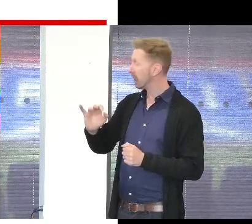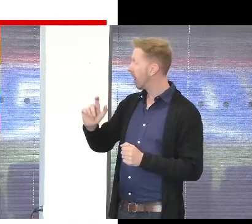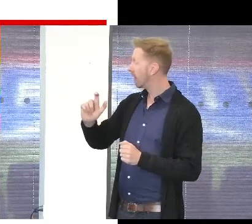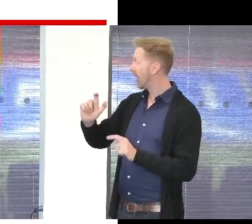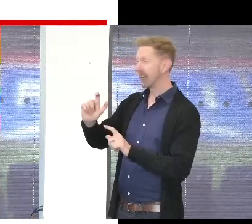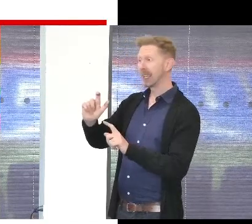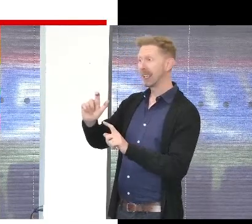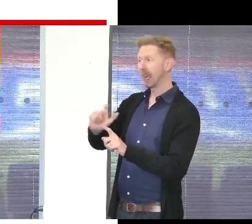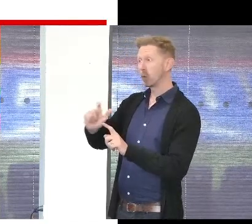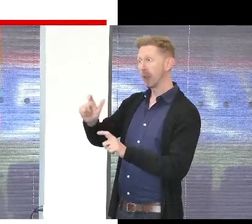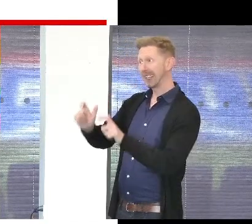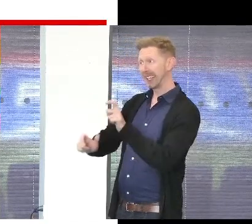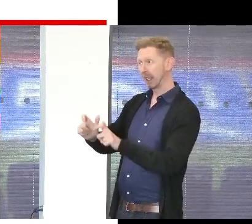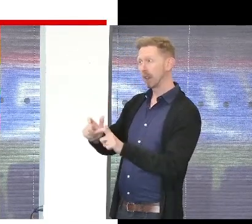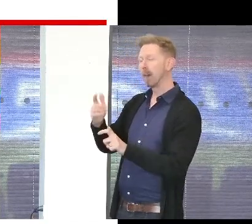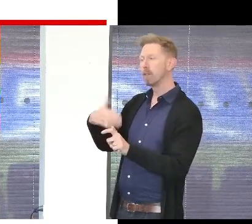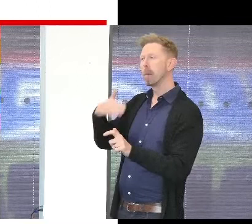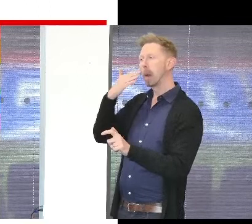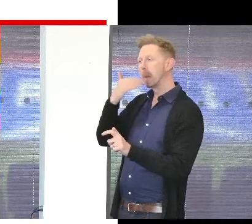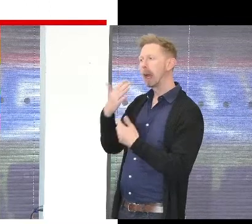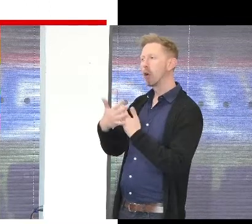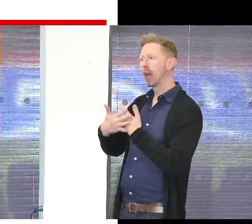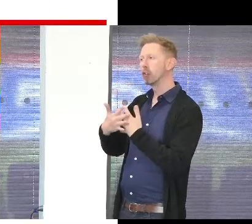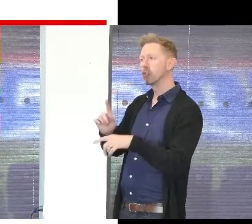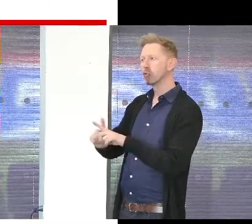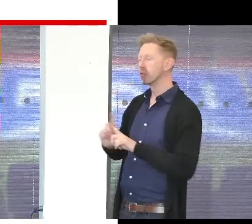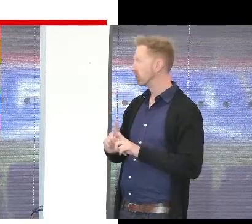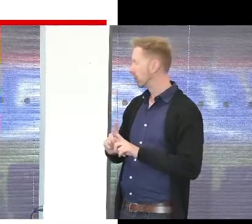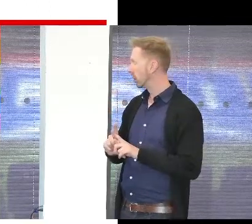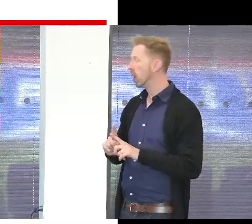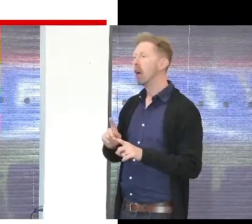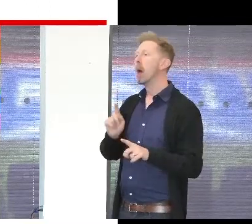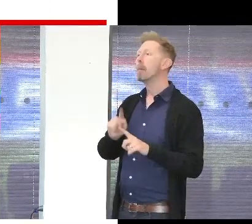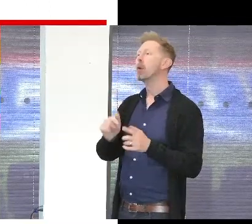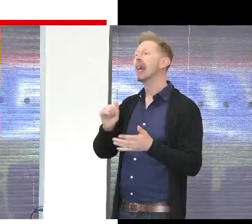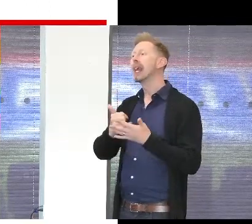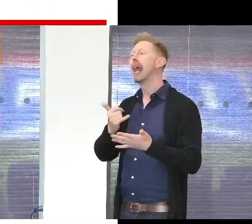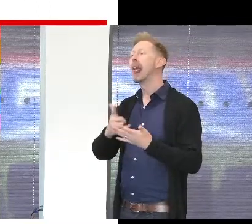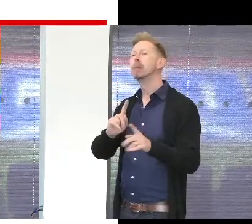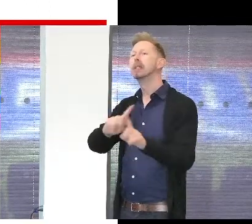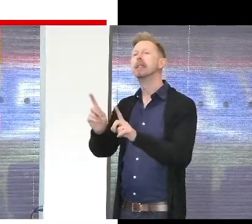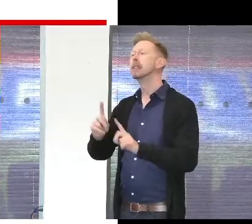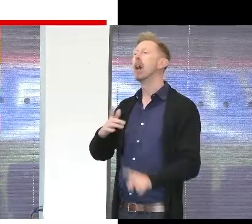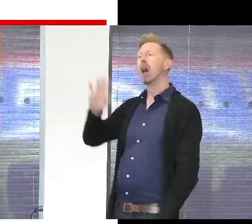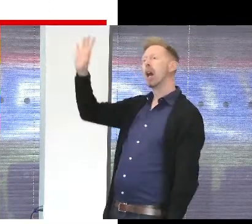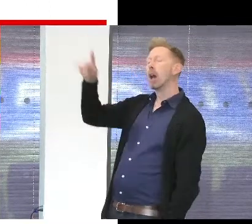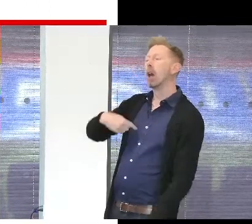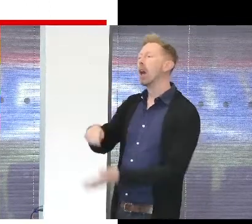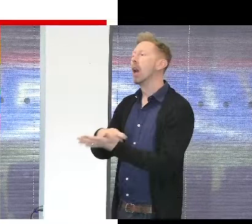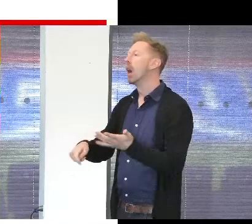Wales are BAME. LGBTQ plus people are too afraid to come forward to stand because of the harassment and abuse that they